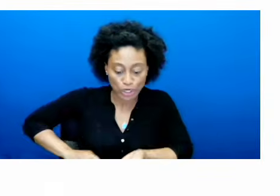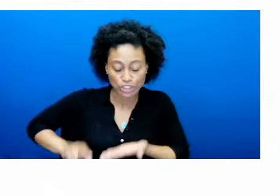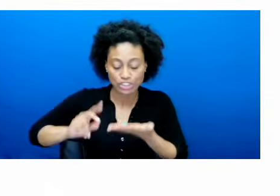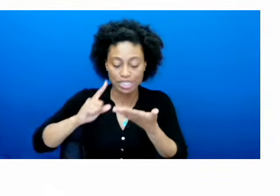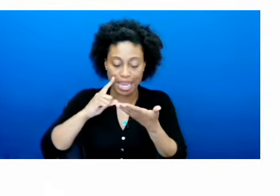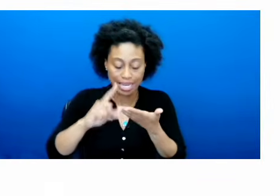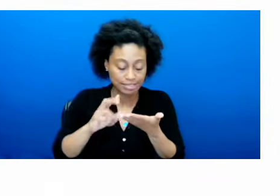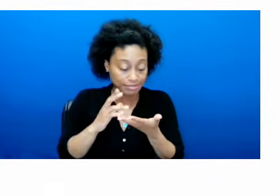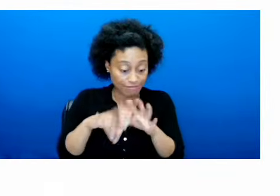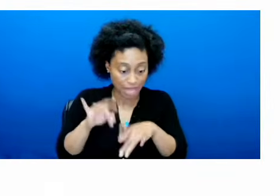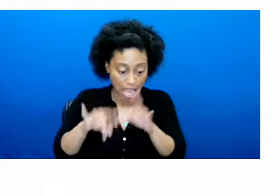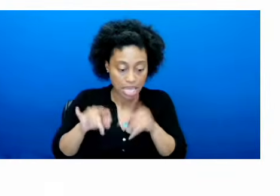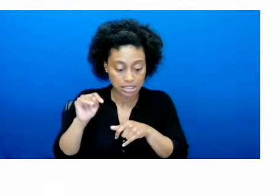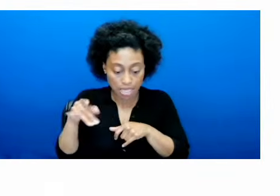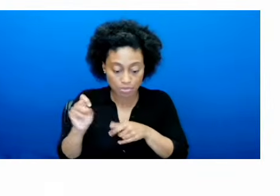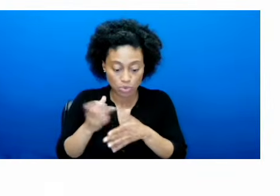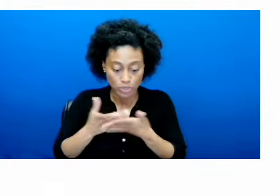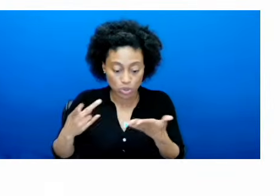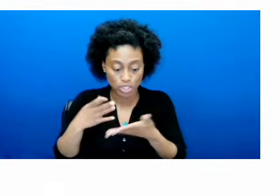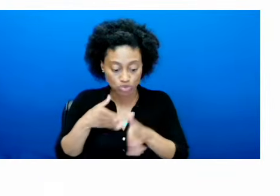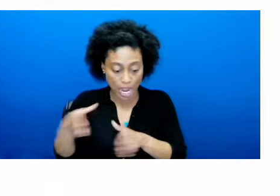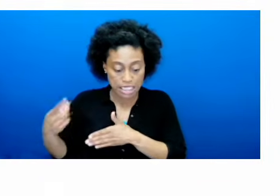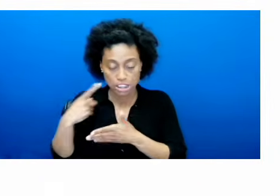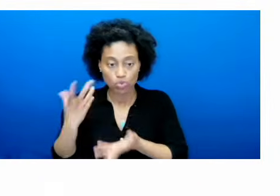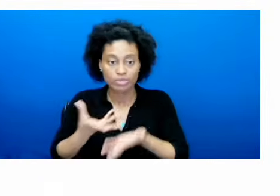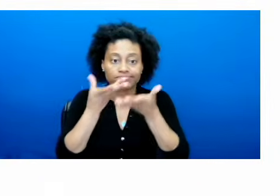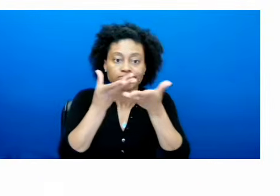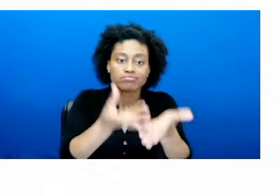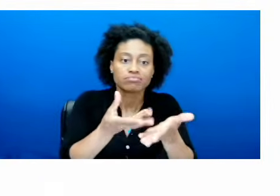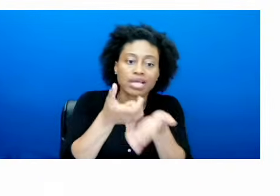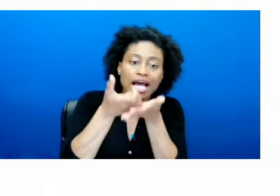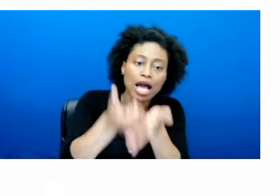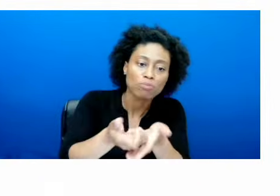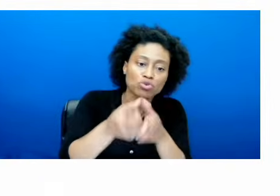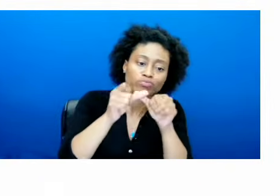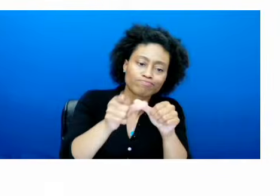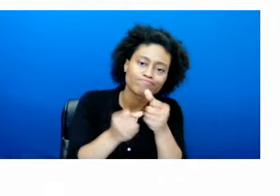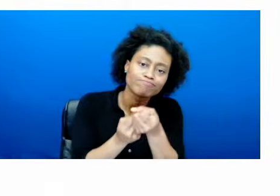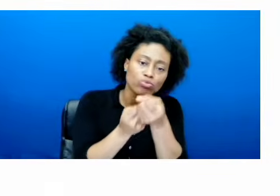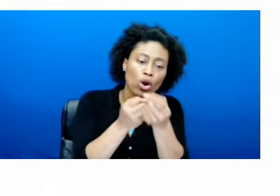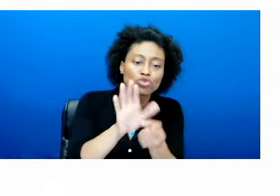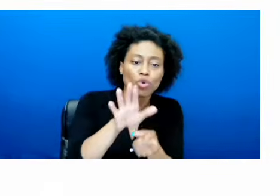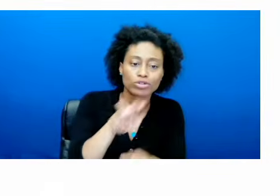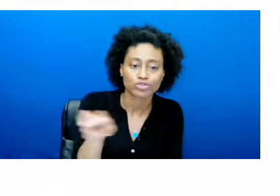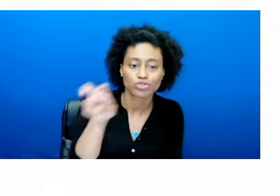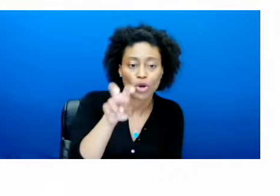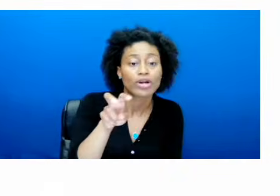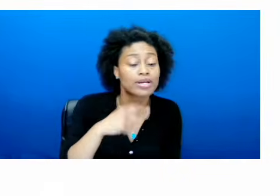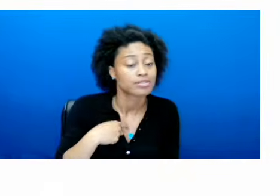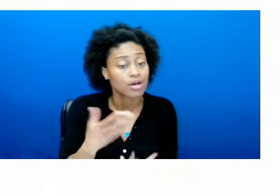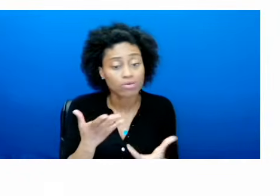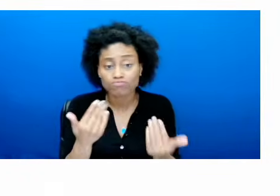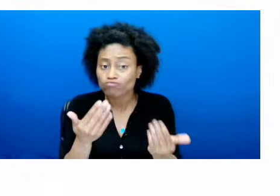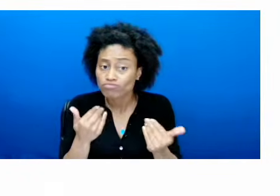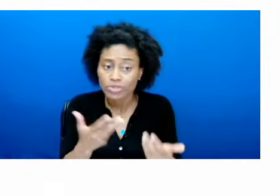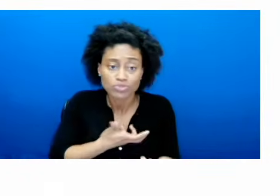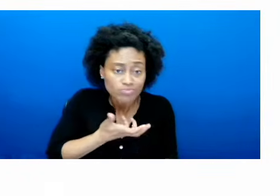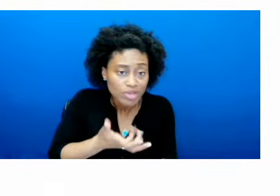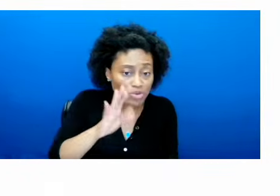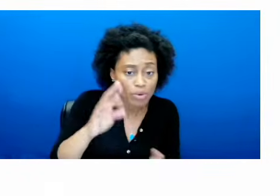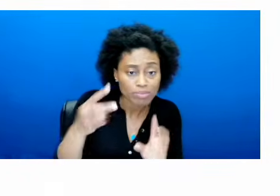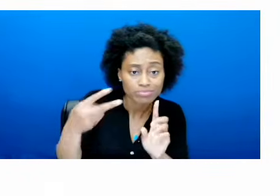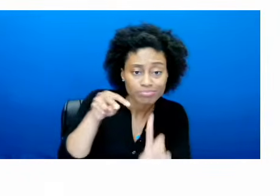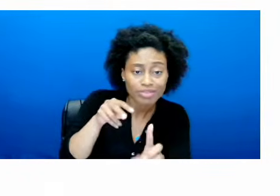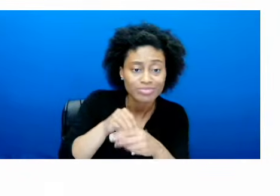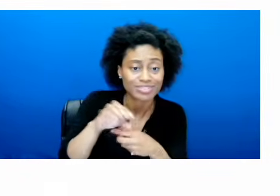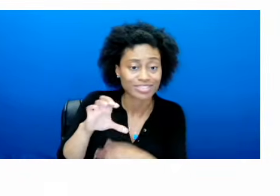tips, resources, and strategies to help you along your journey. So feel free to, share your voice, share your perspective in the